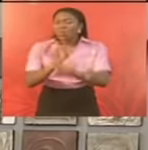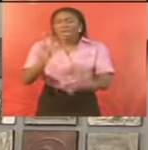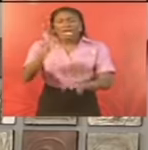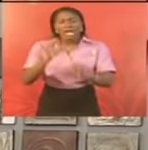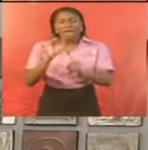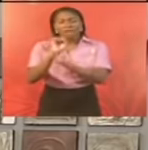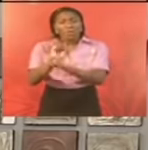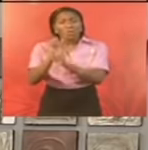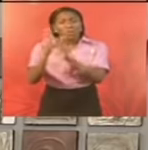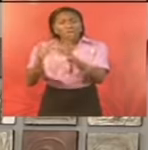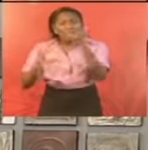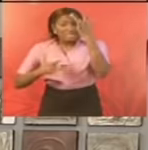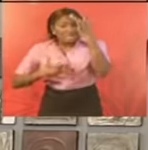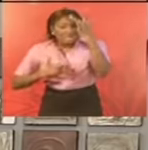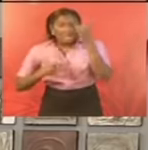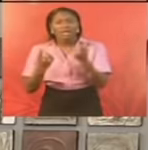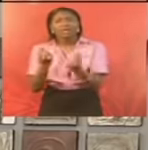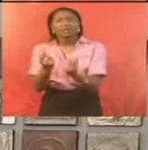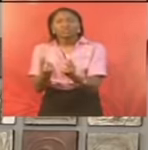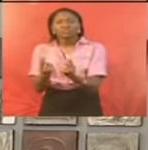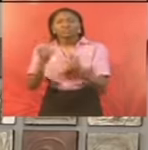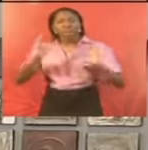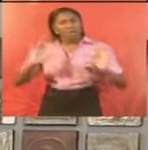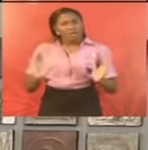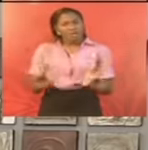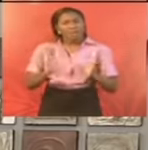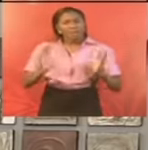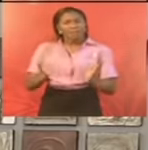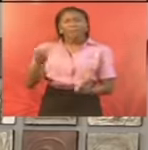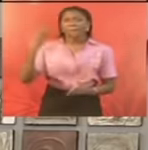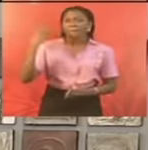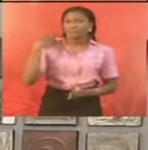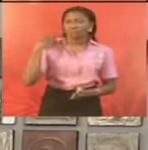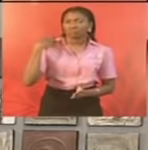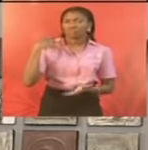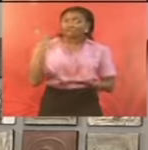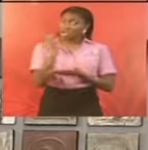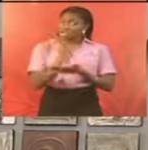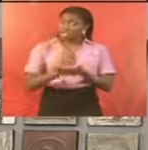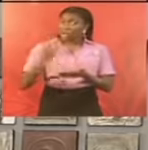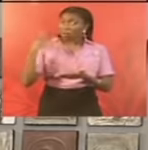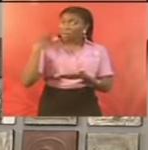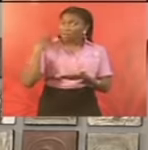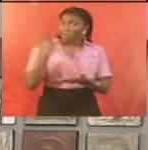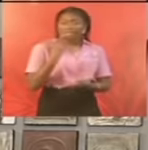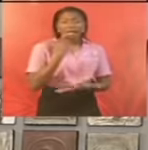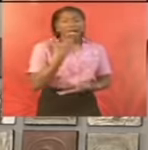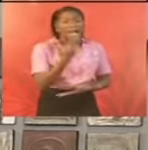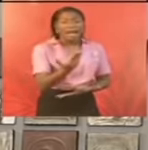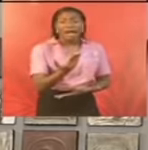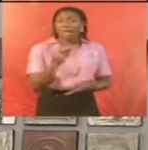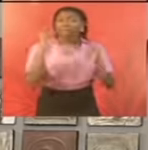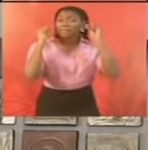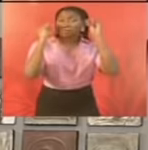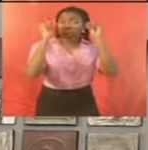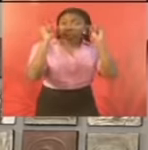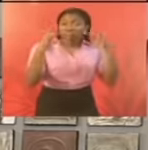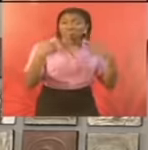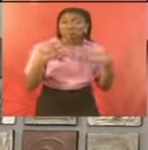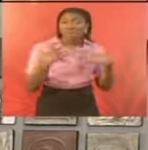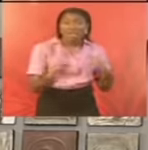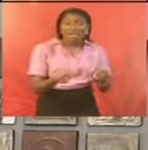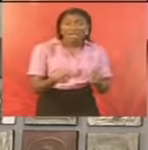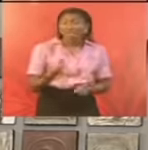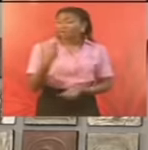continually provided that sort of guidance to workplaces that have reached out either to the Epidemiology Division, to the Ministry of Health, to